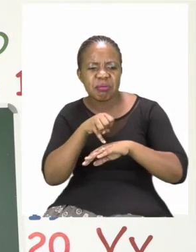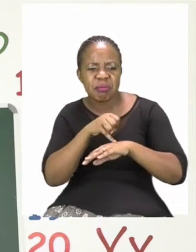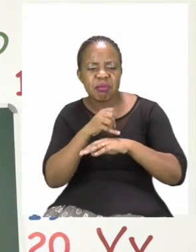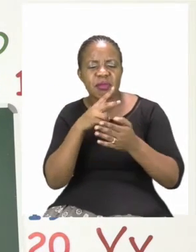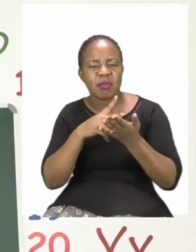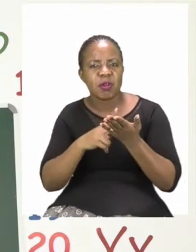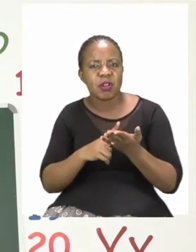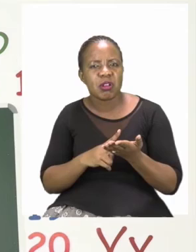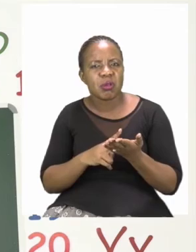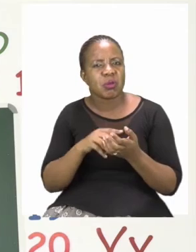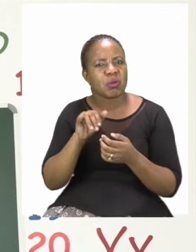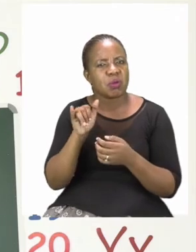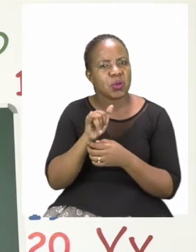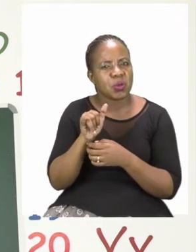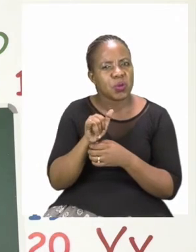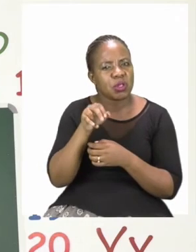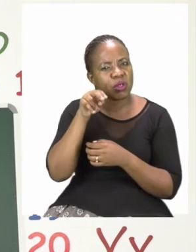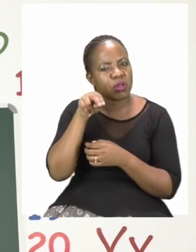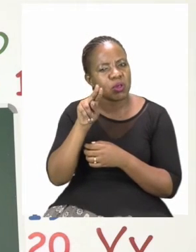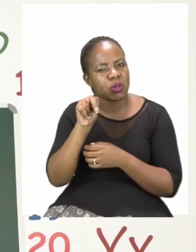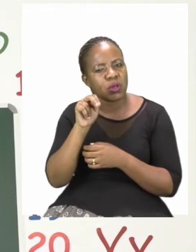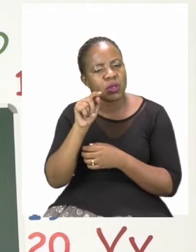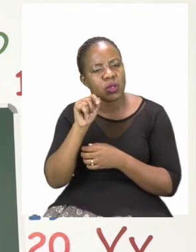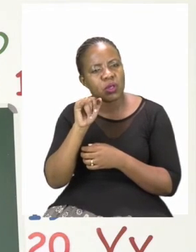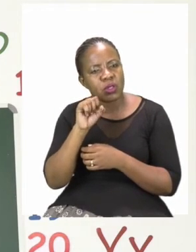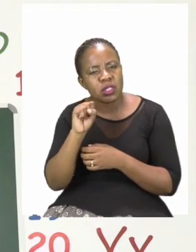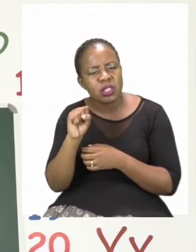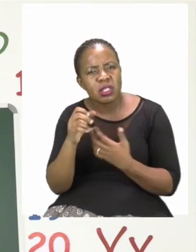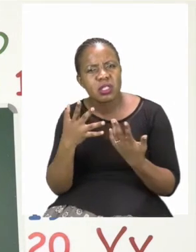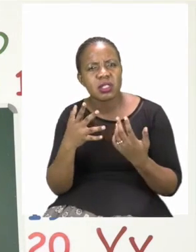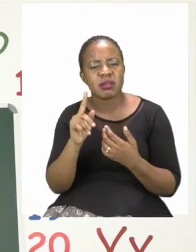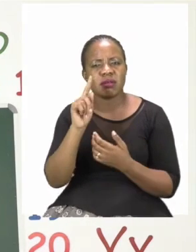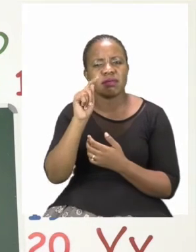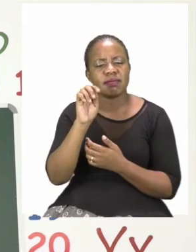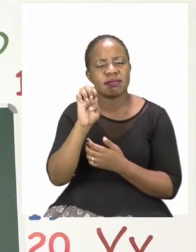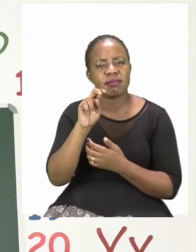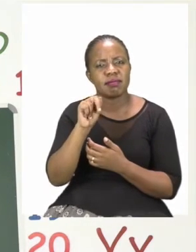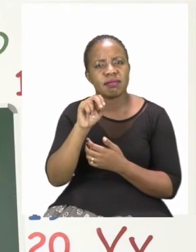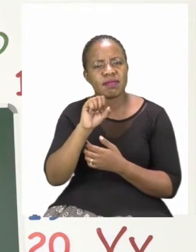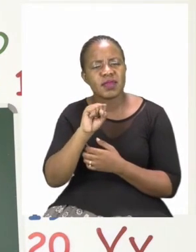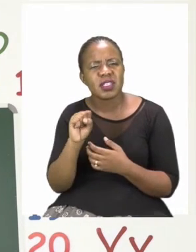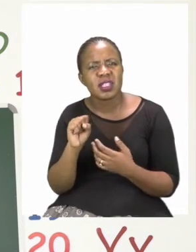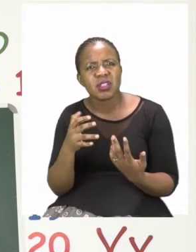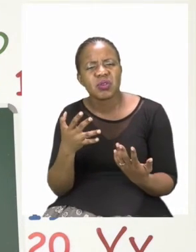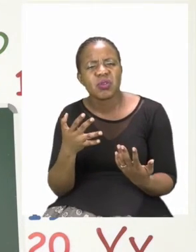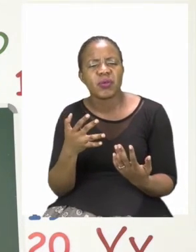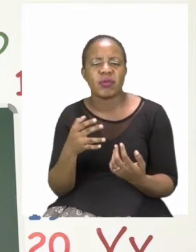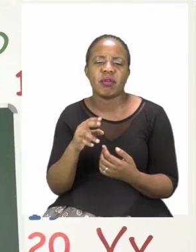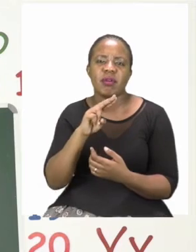How about under tens? What about hundreds?